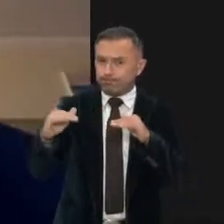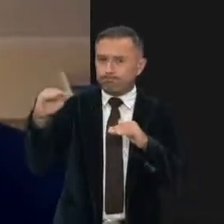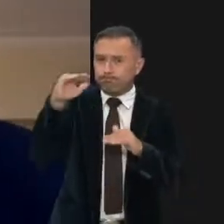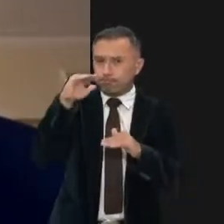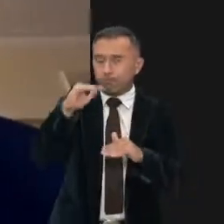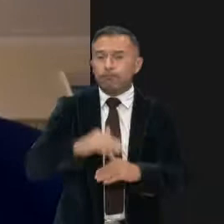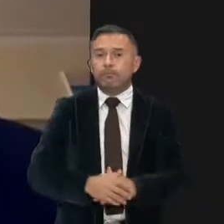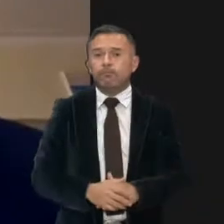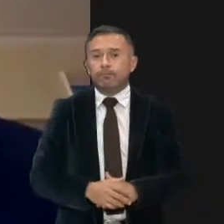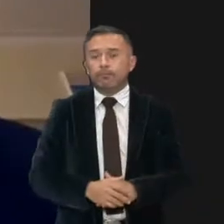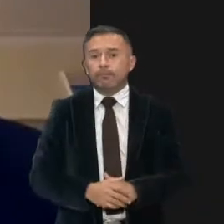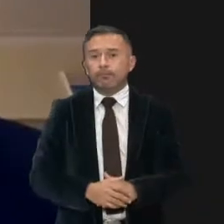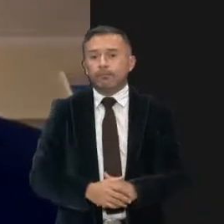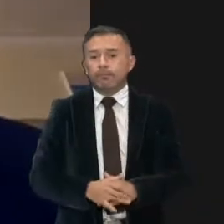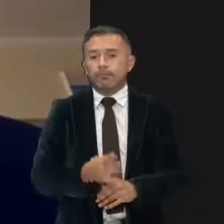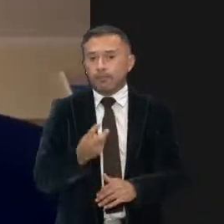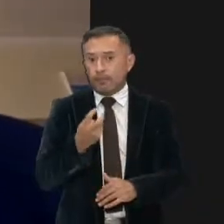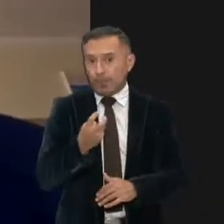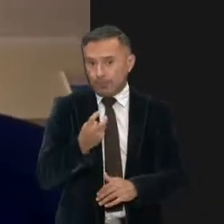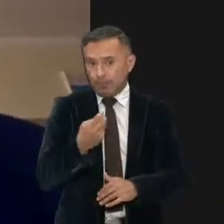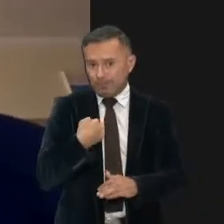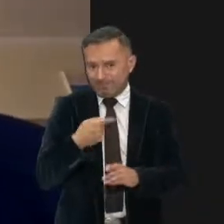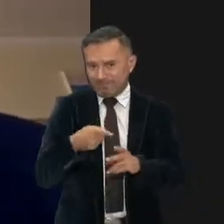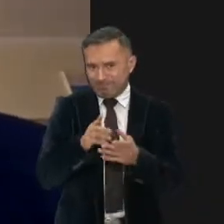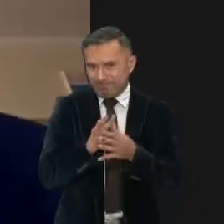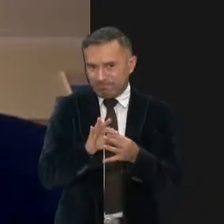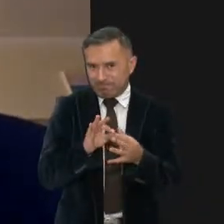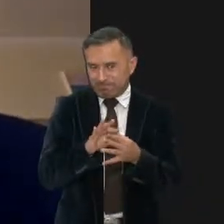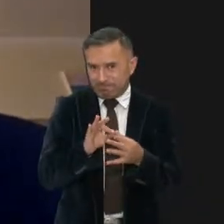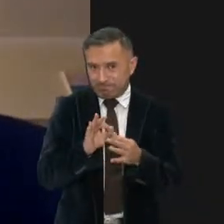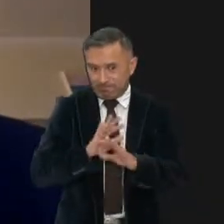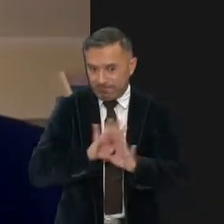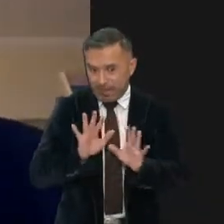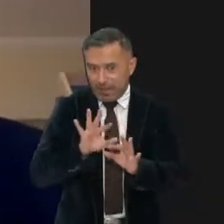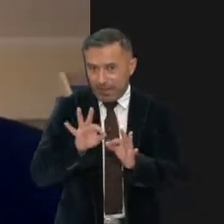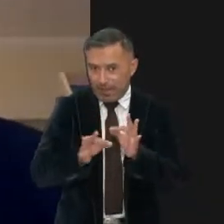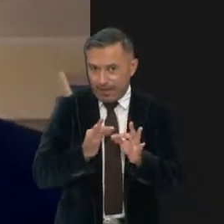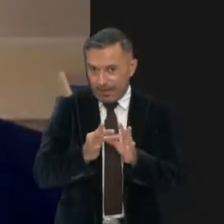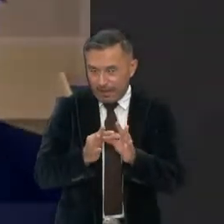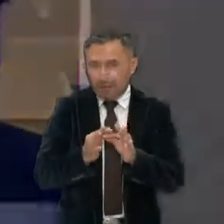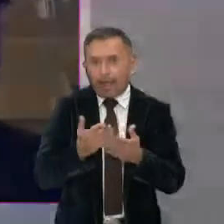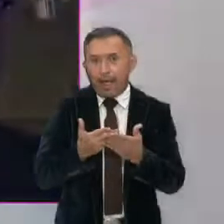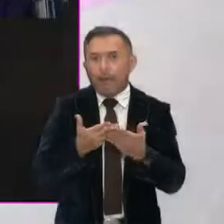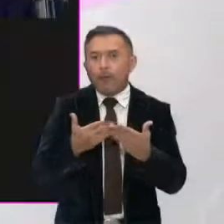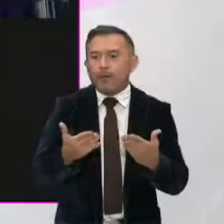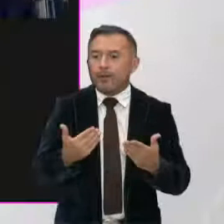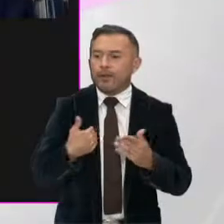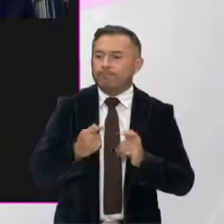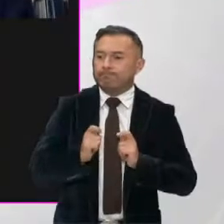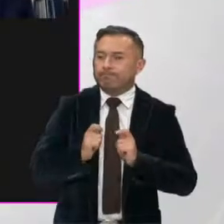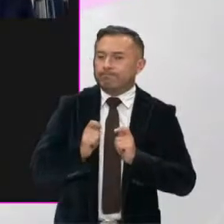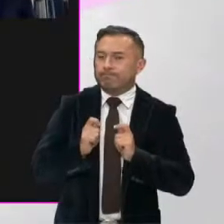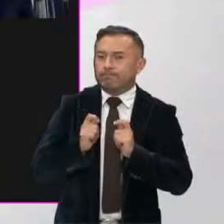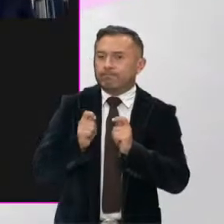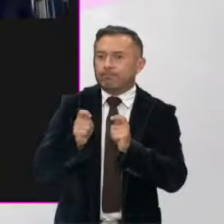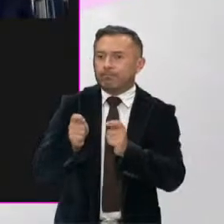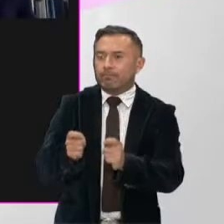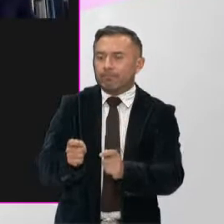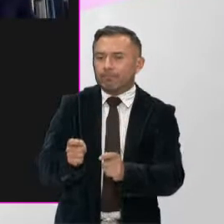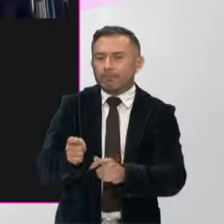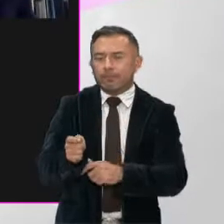the very high level or top of the end speakers. With this introduction, I think that I am going to give the